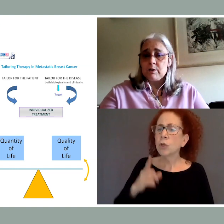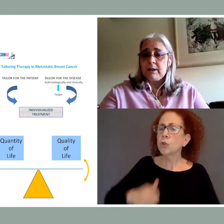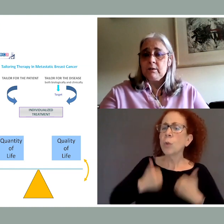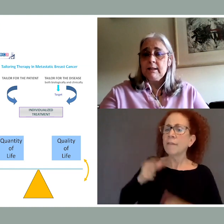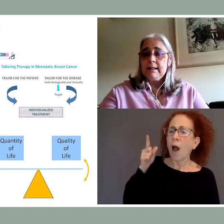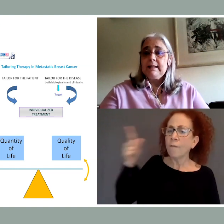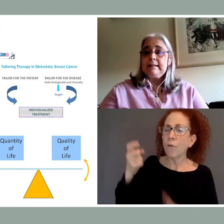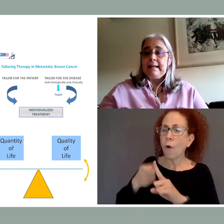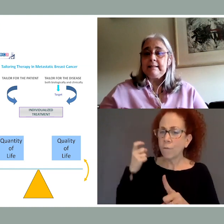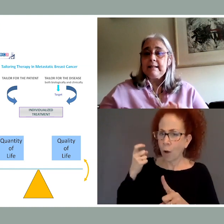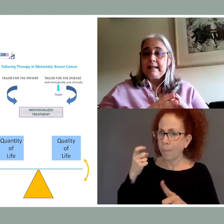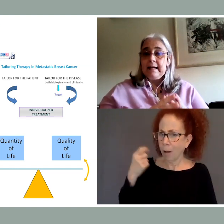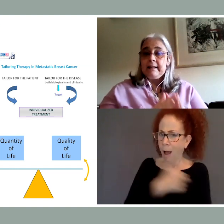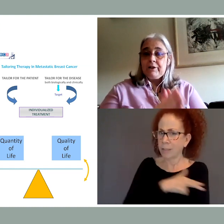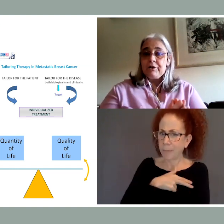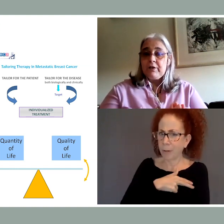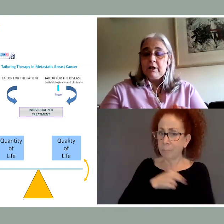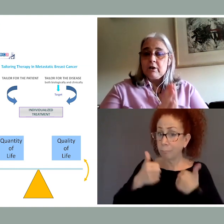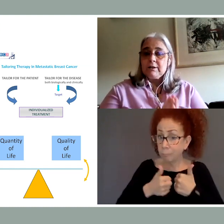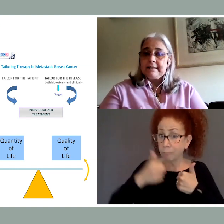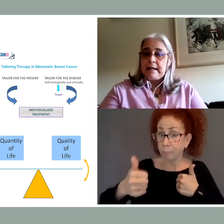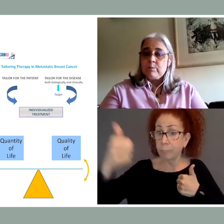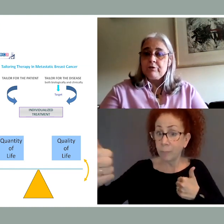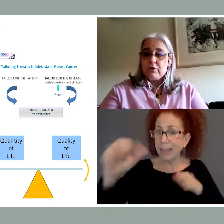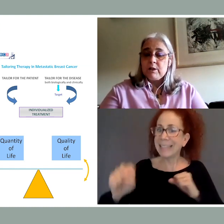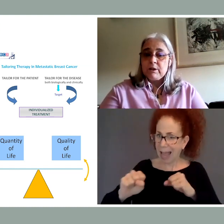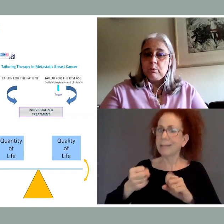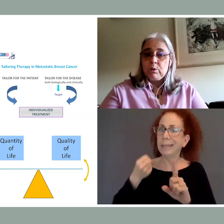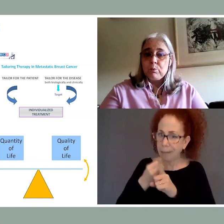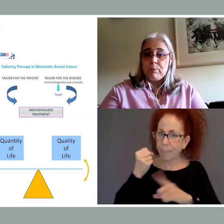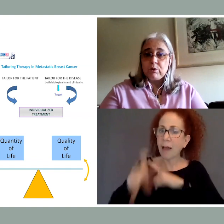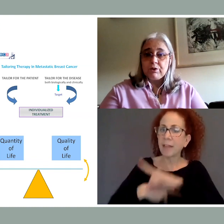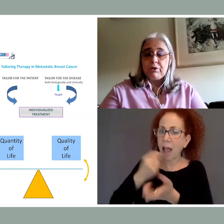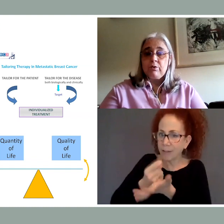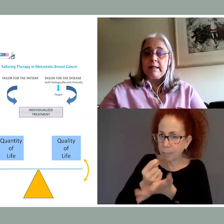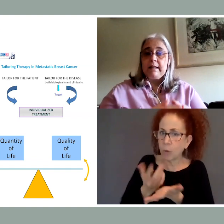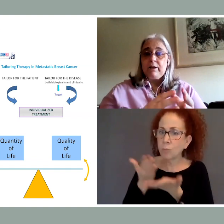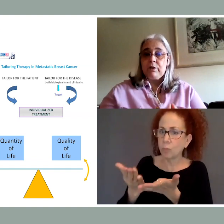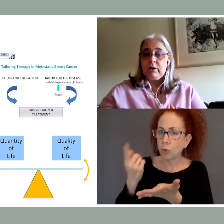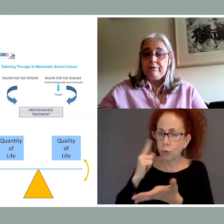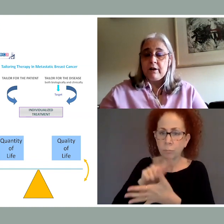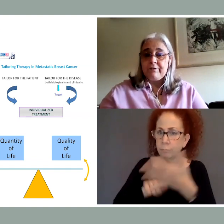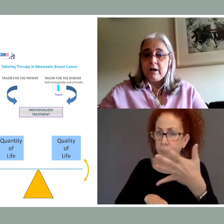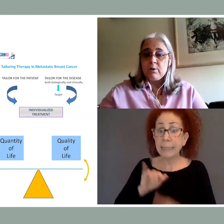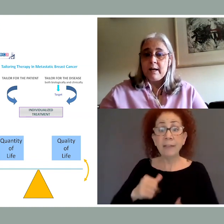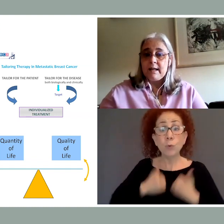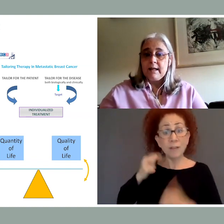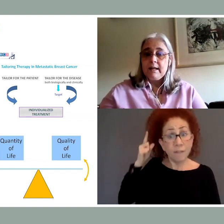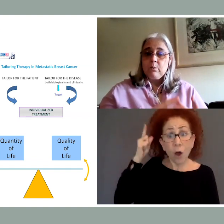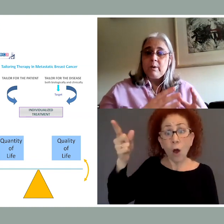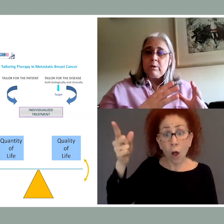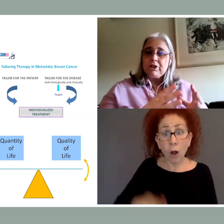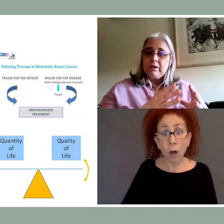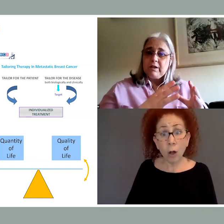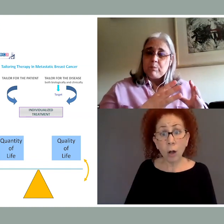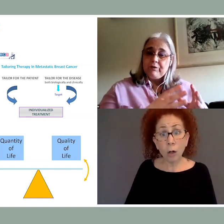the hospital? That can interfere on the type of treatment we will propose to you. If you live very far away,